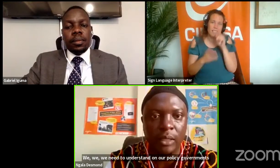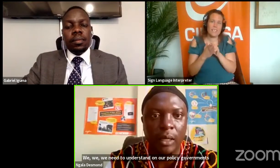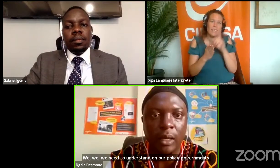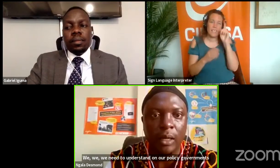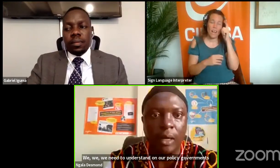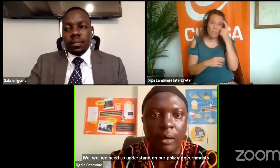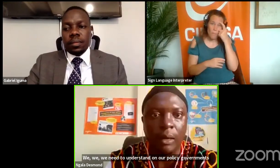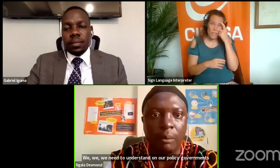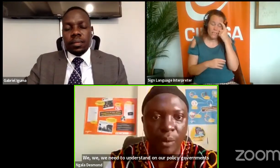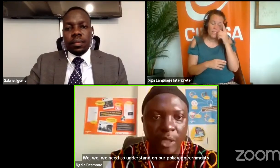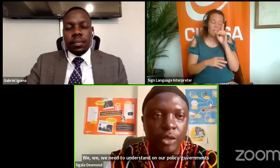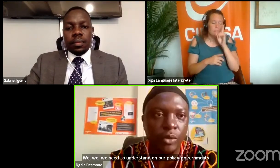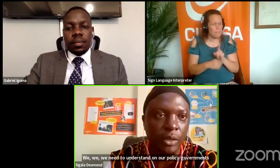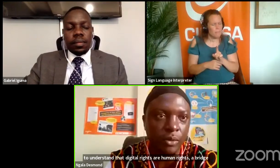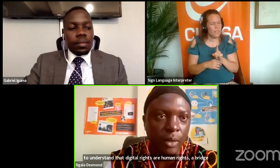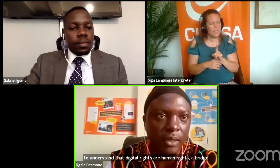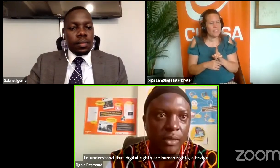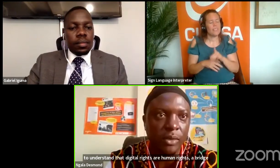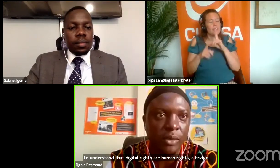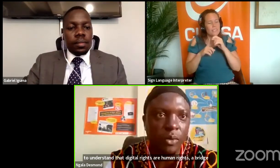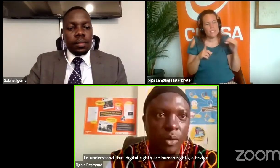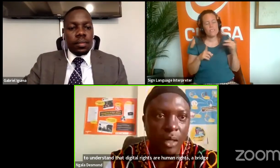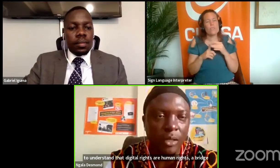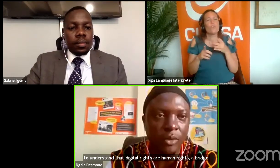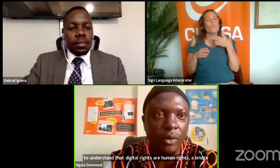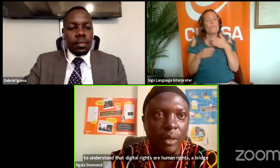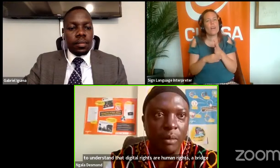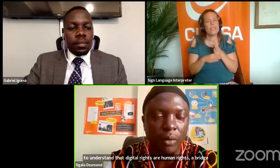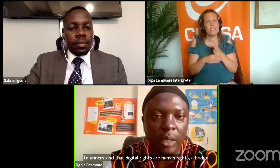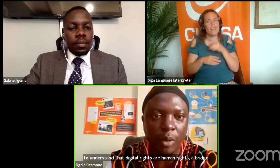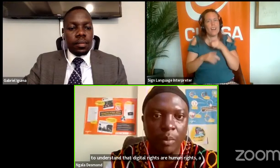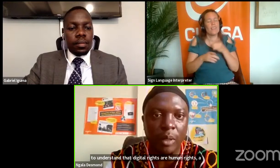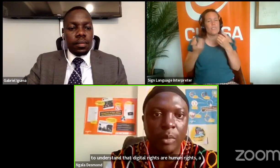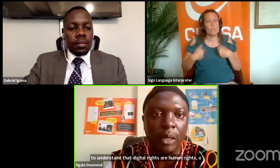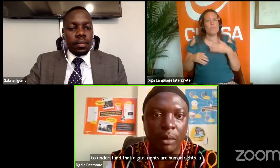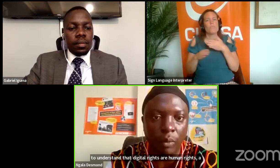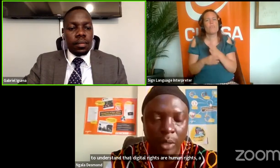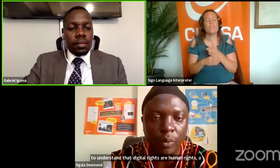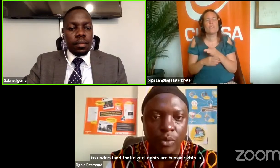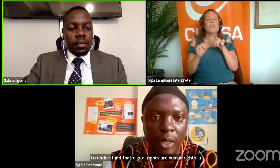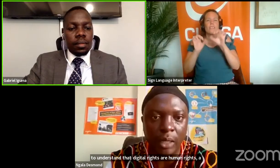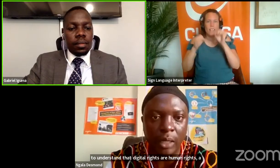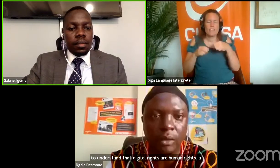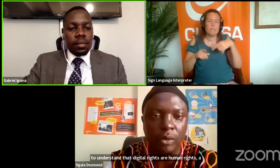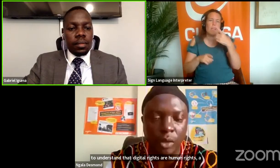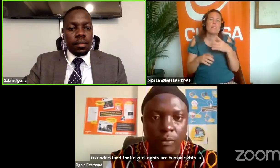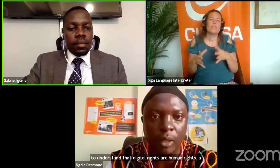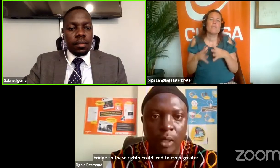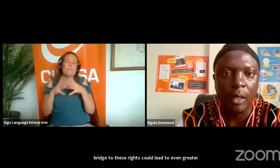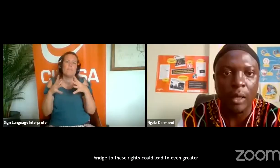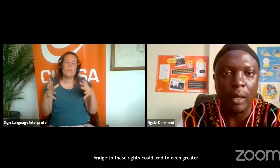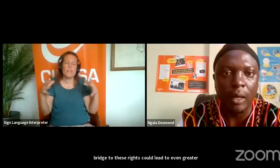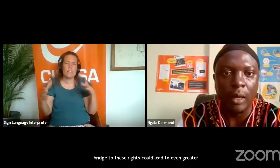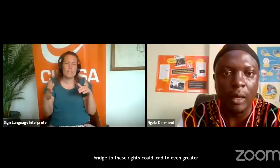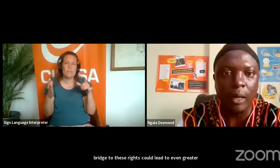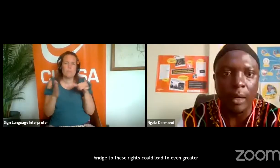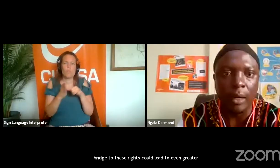rights. A breach to these rights could lead to even a greater problem than what we're trying to solve.